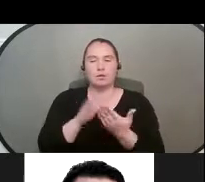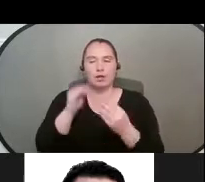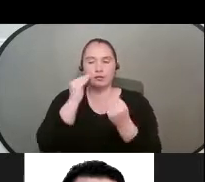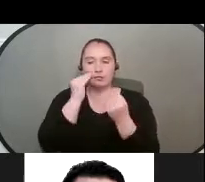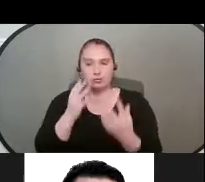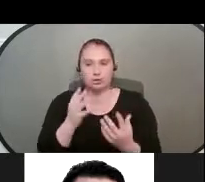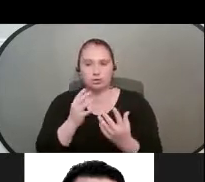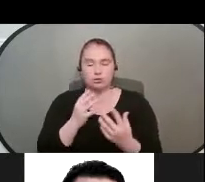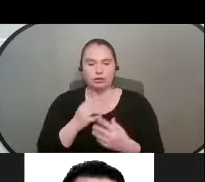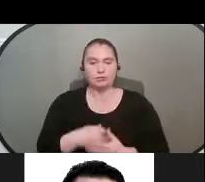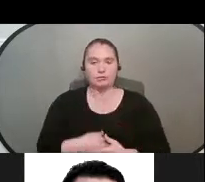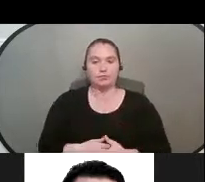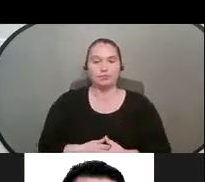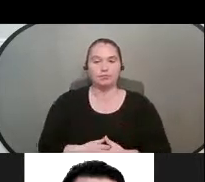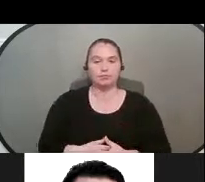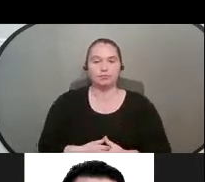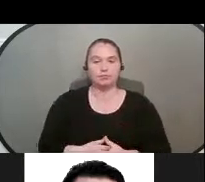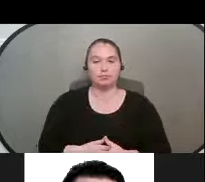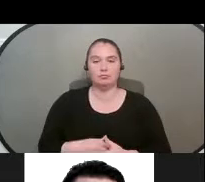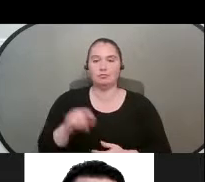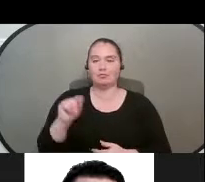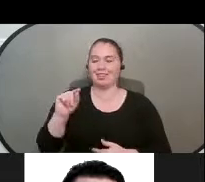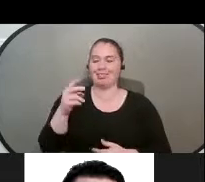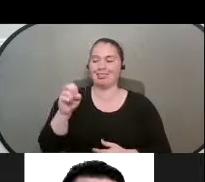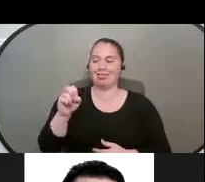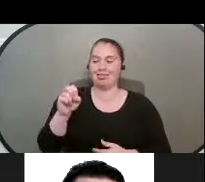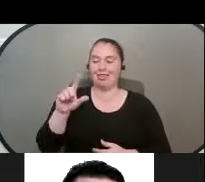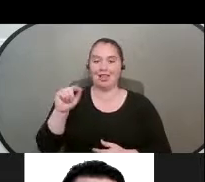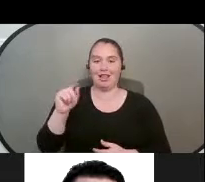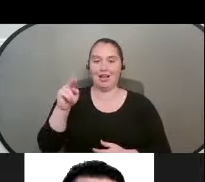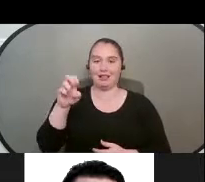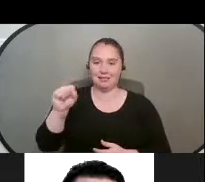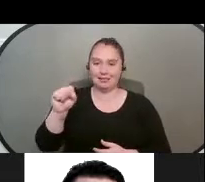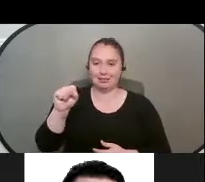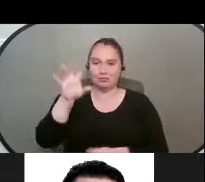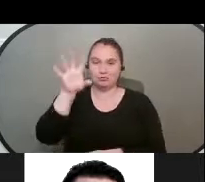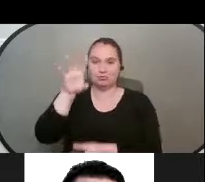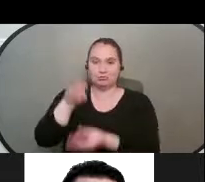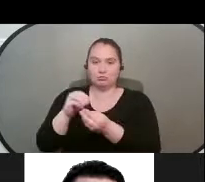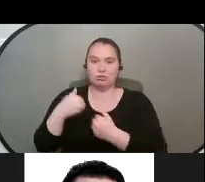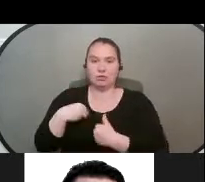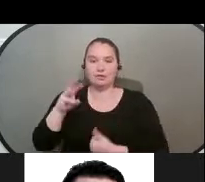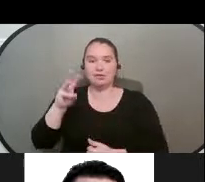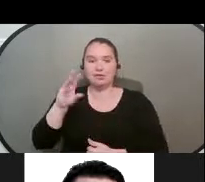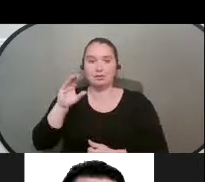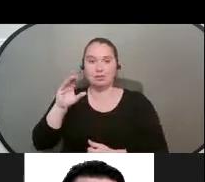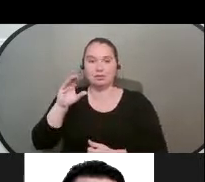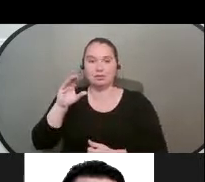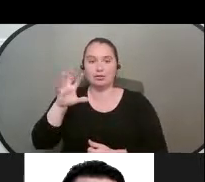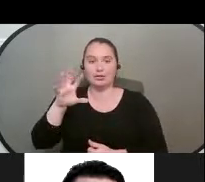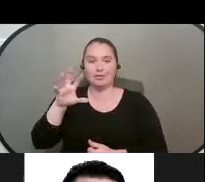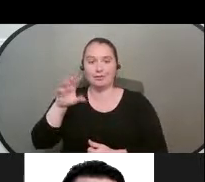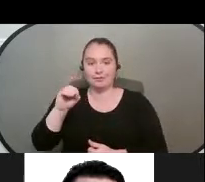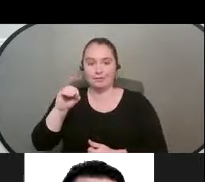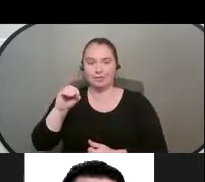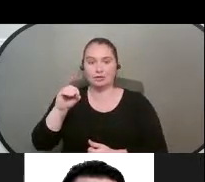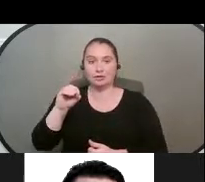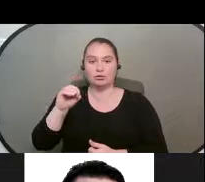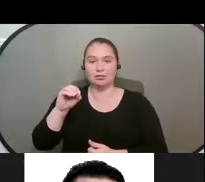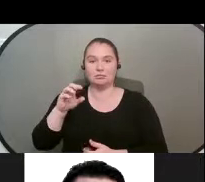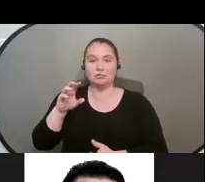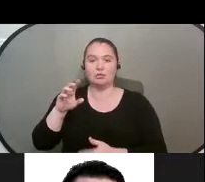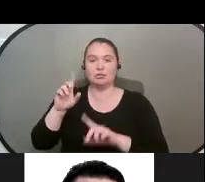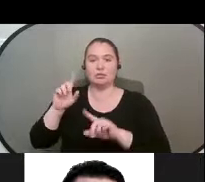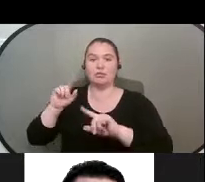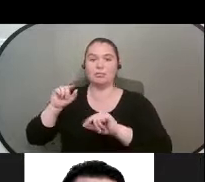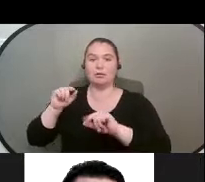the Lakes University Parks, it's 160 total lots. There's 57 occupied. We've got